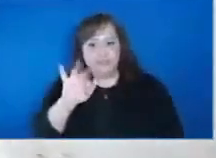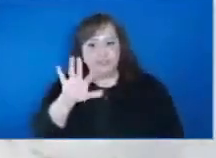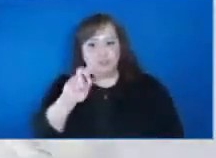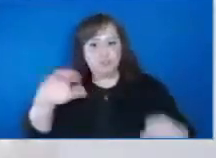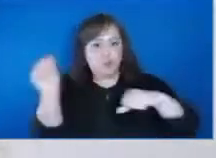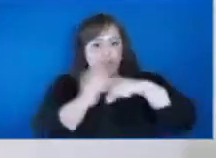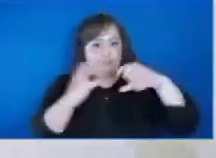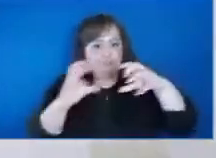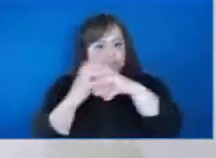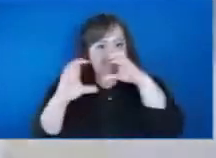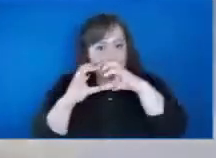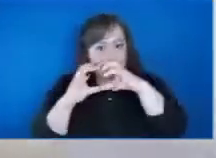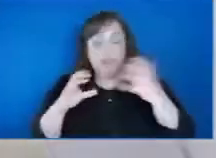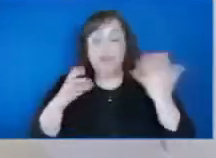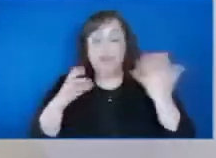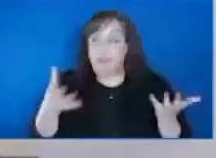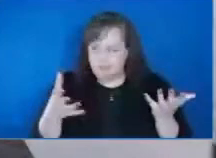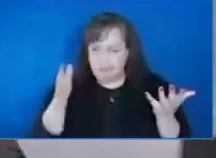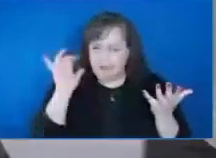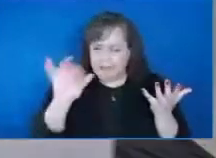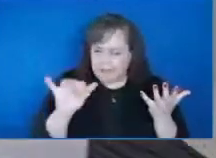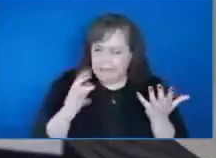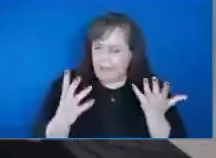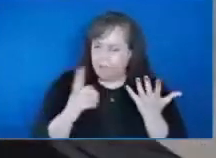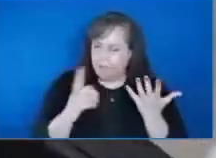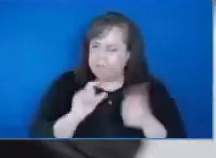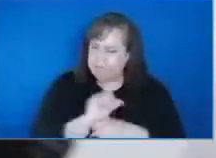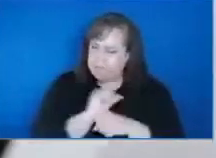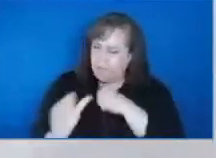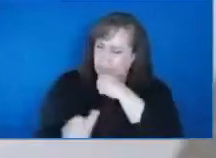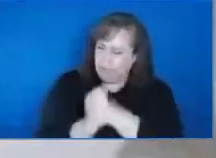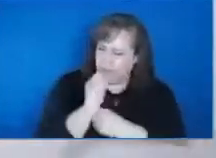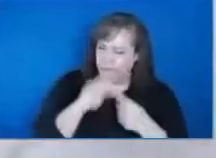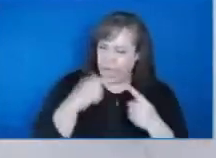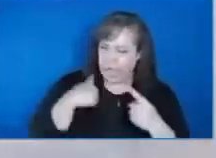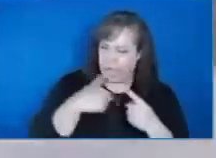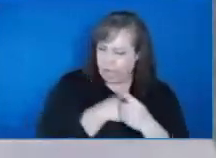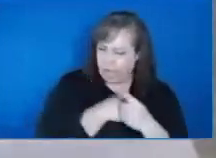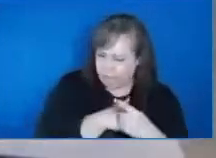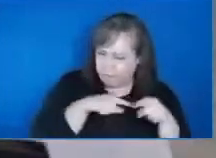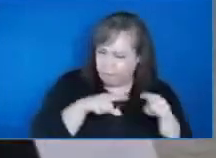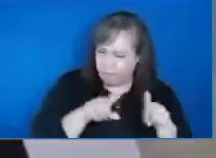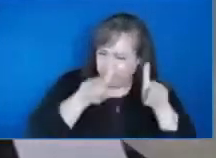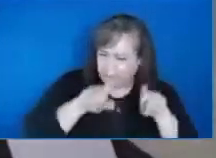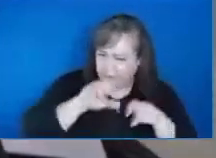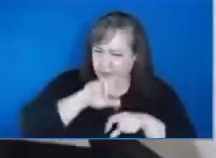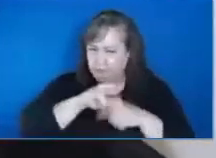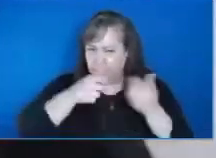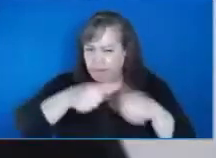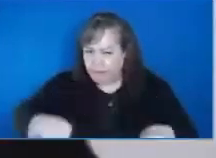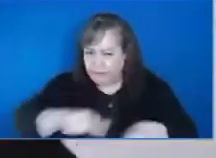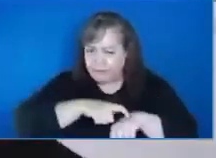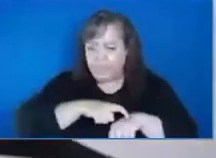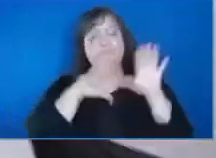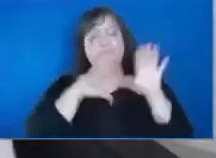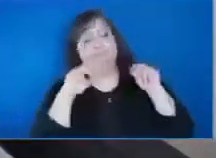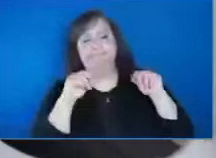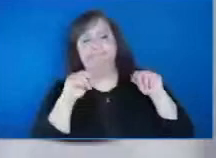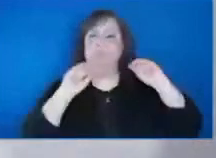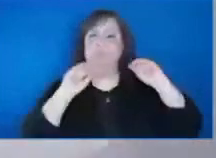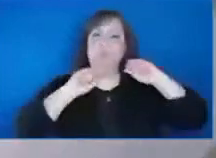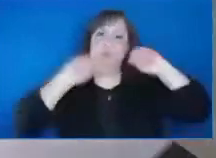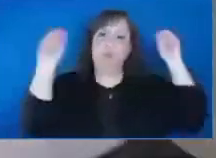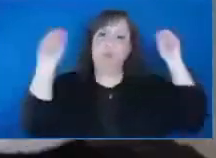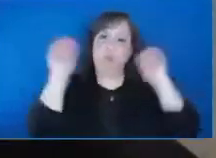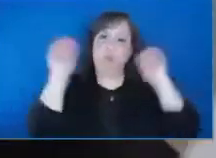us now or after the test? And the short answer is no, it doesn't. In fact, there are no known asteroid threats to